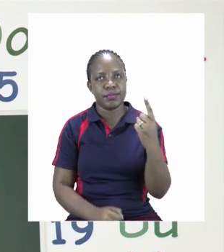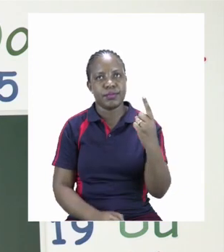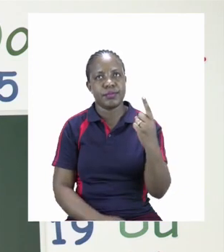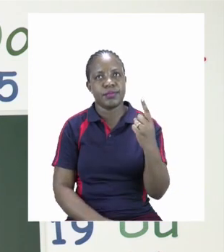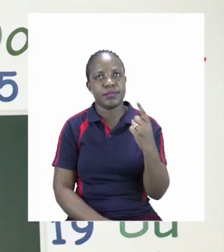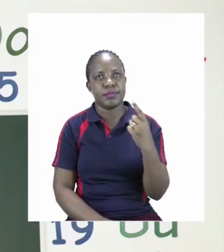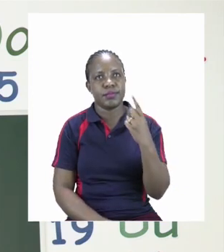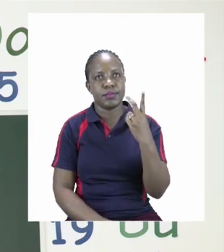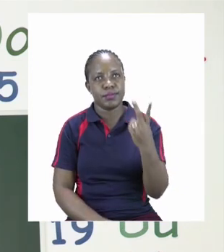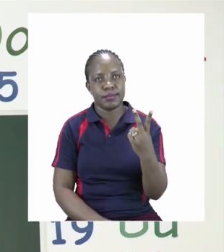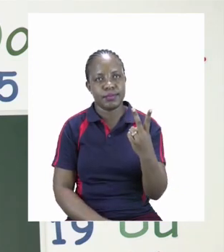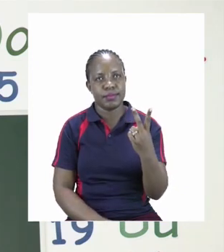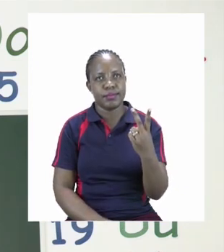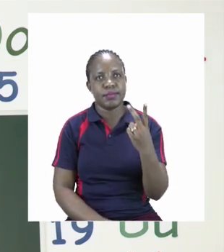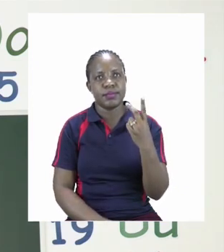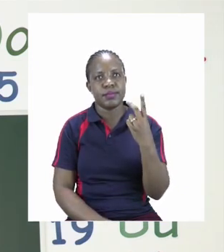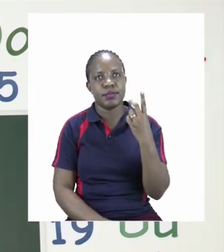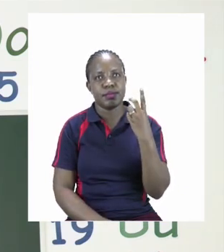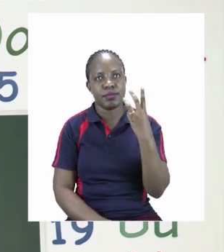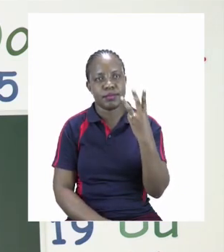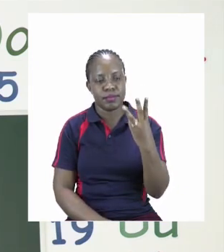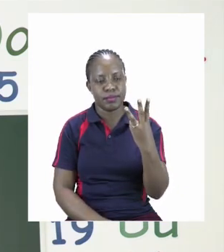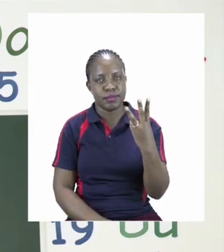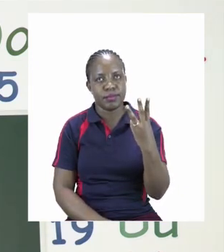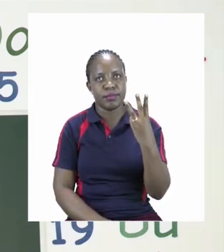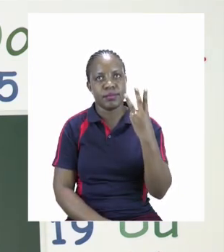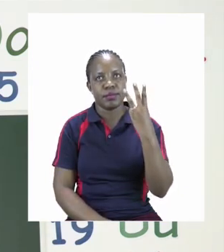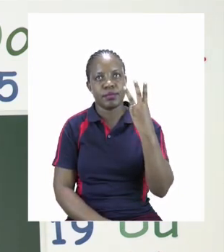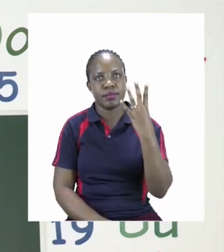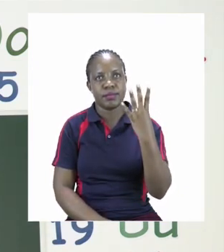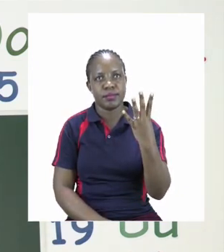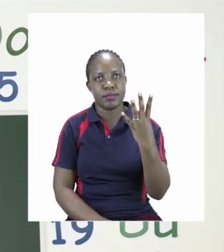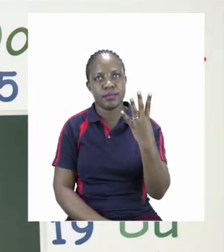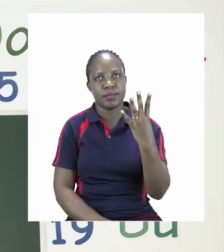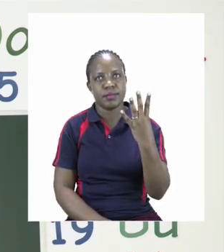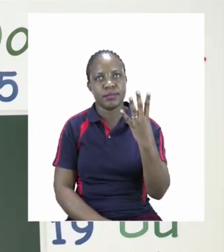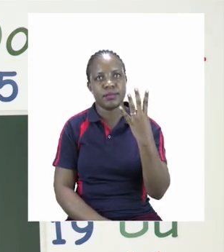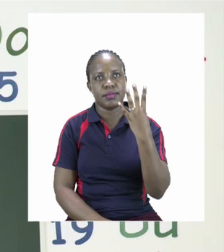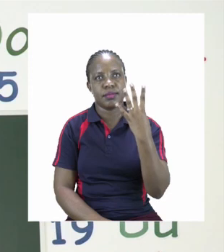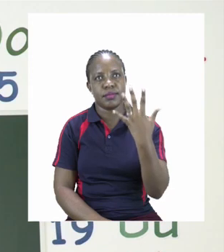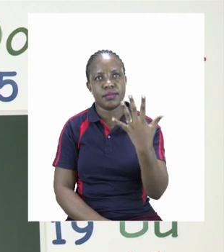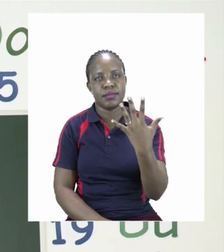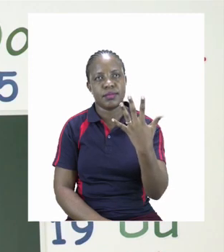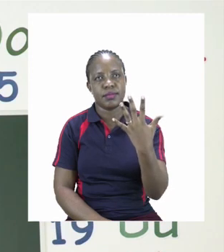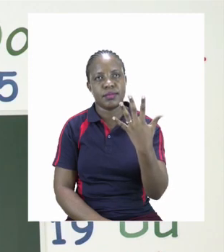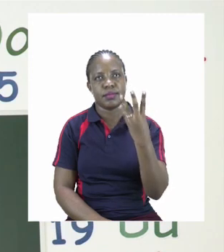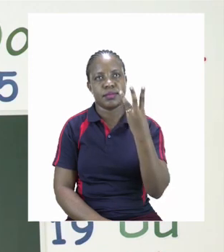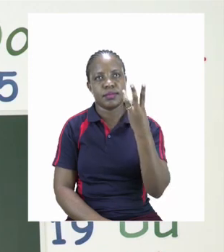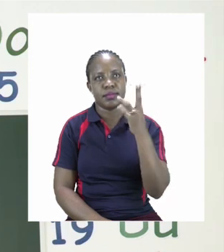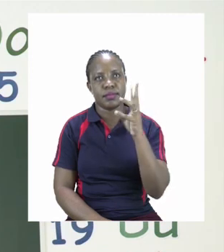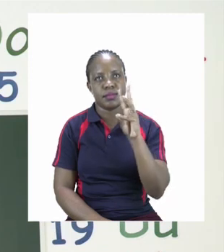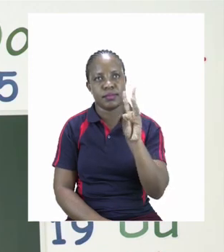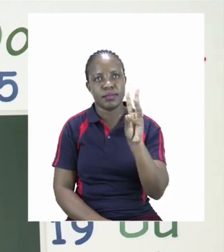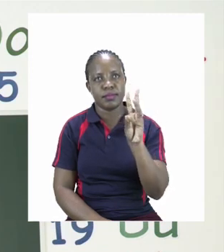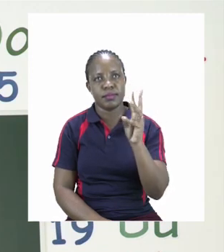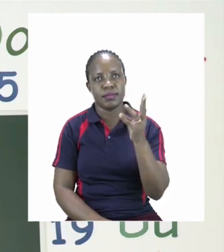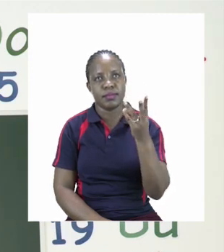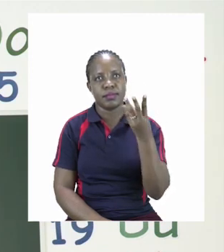1, 2, 3, 4, 5,